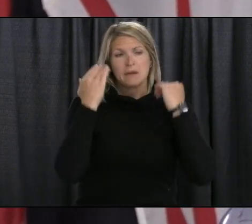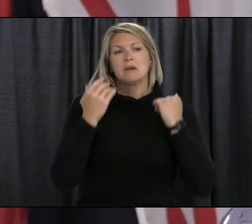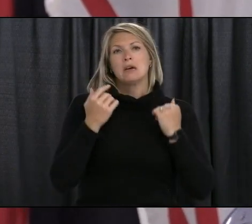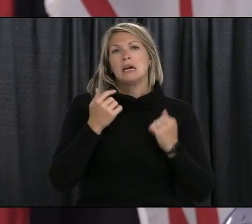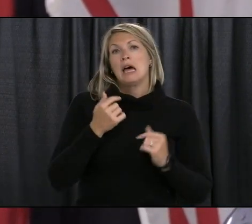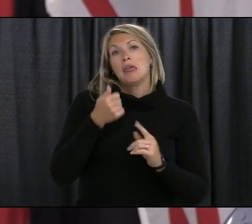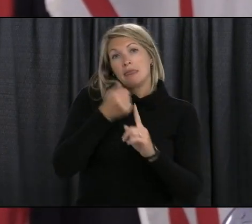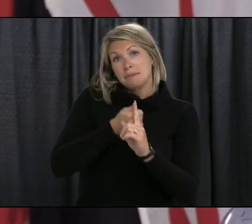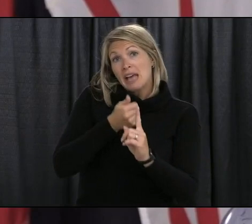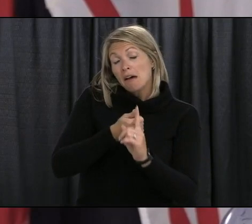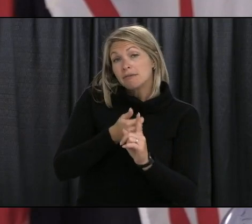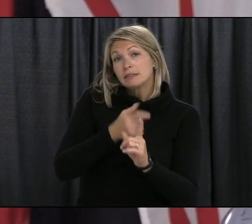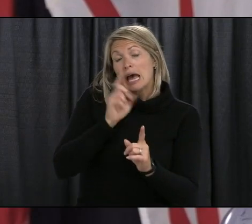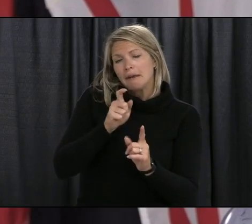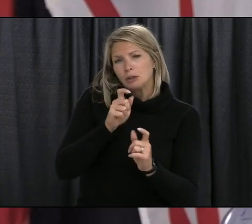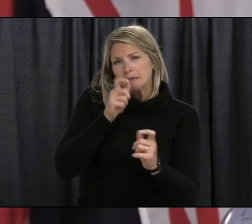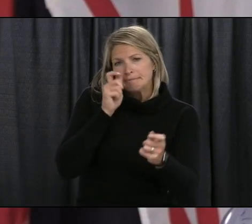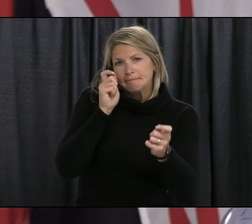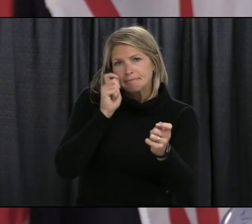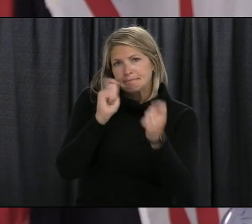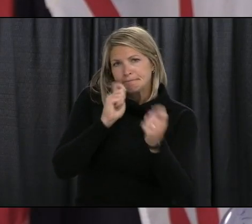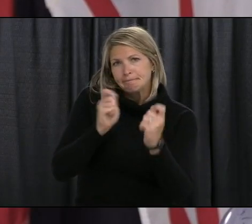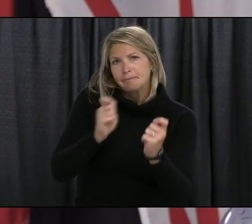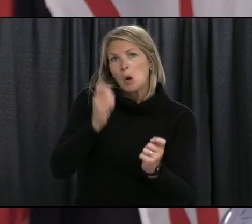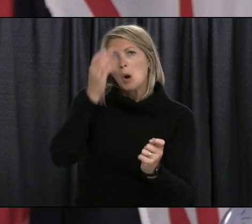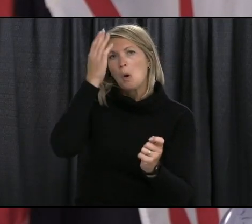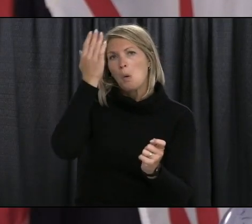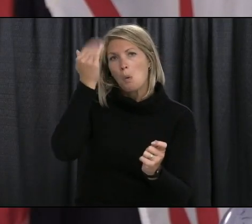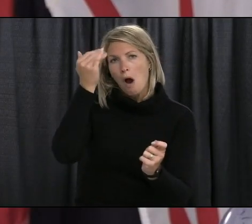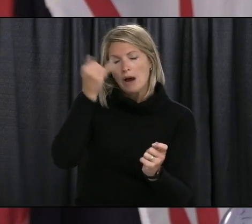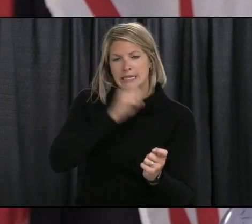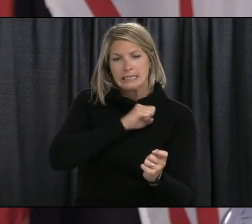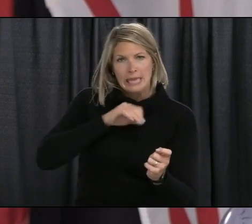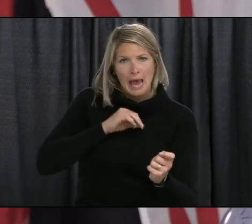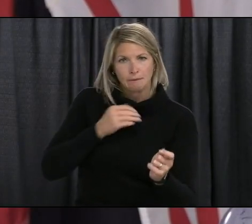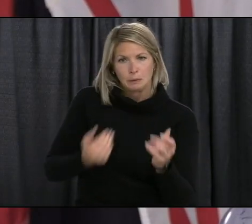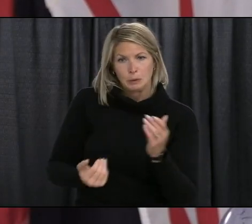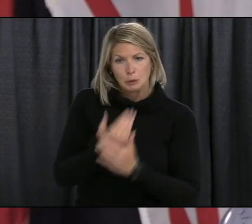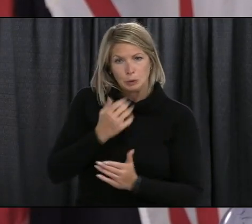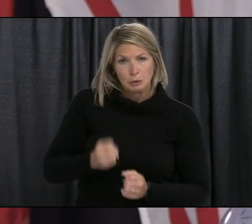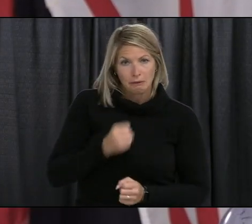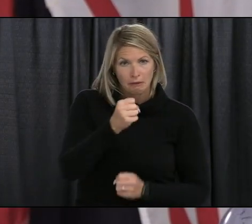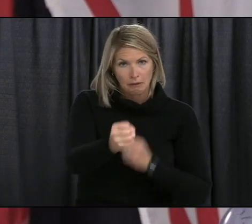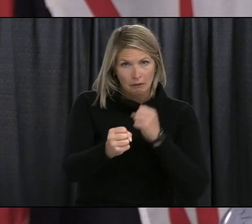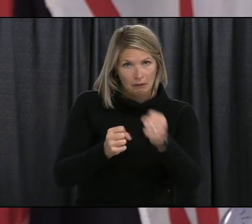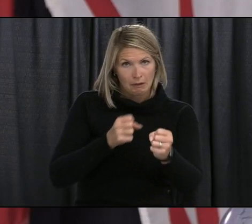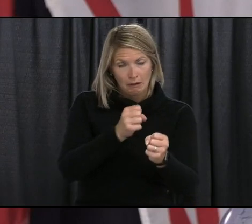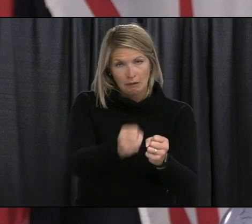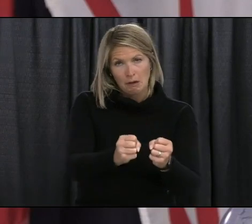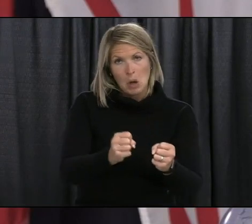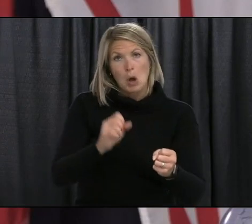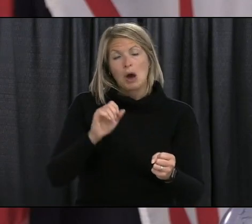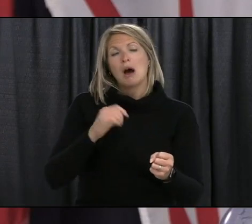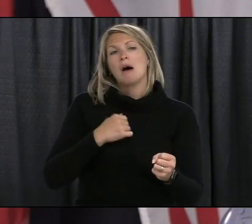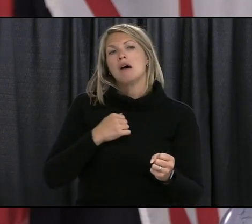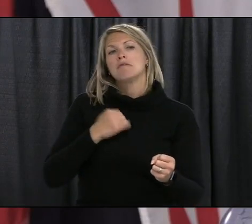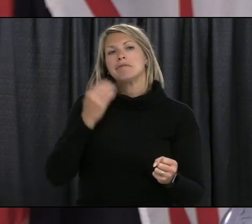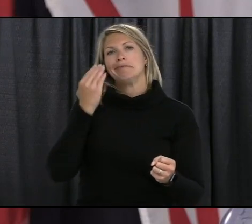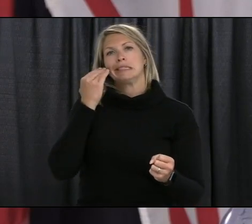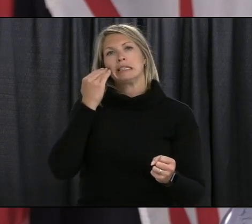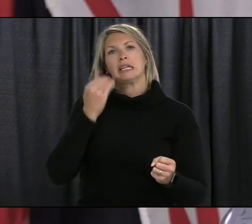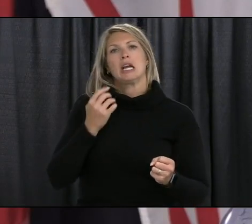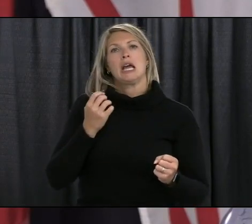to get their staffing adjusted. My understanding there is that their callback times, so